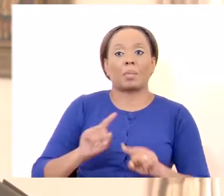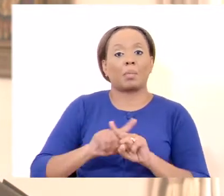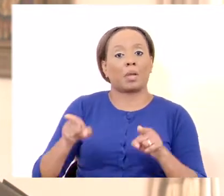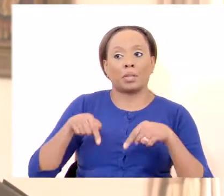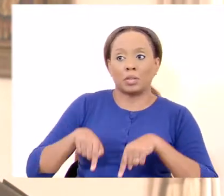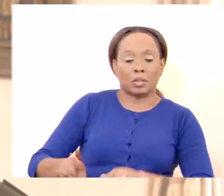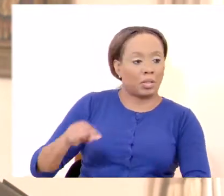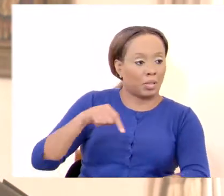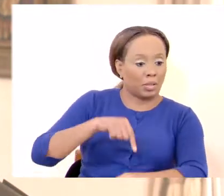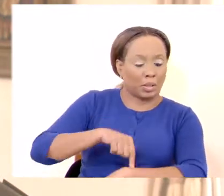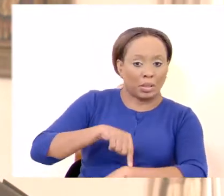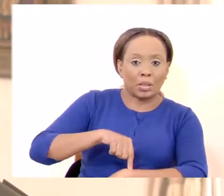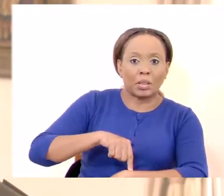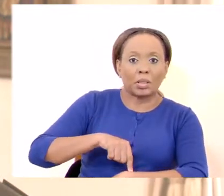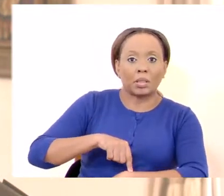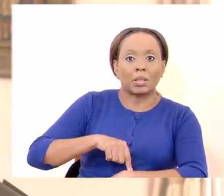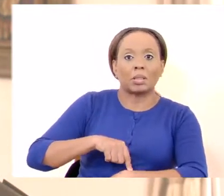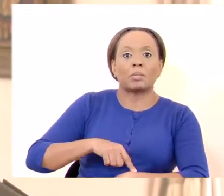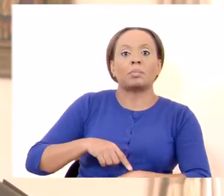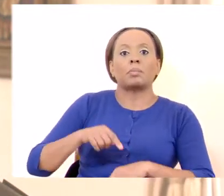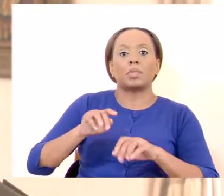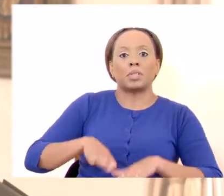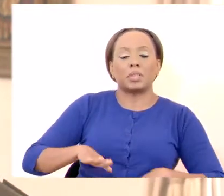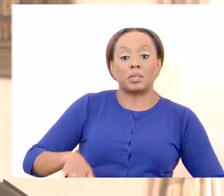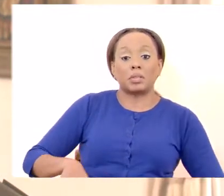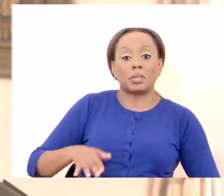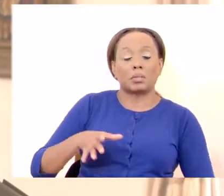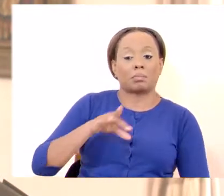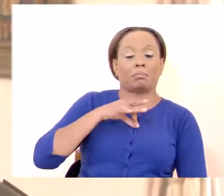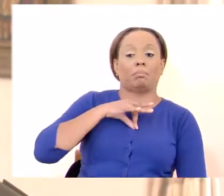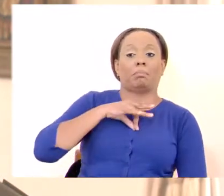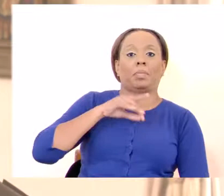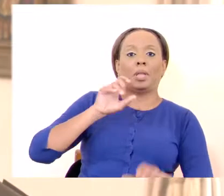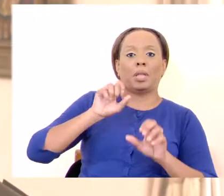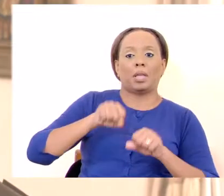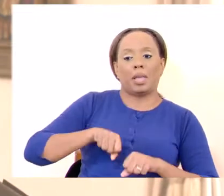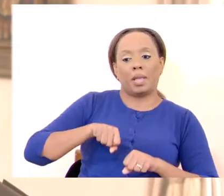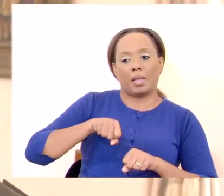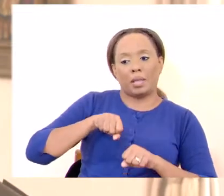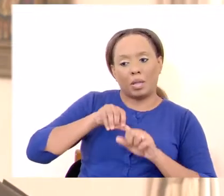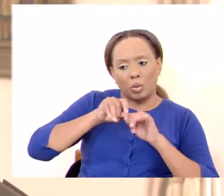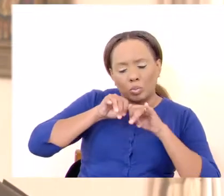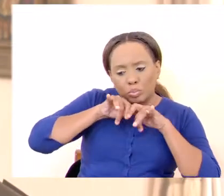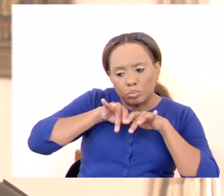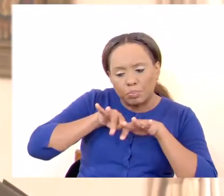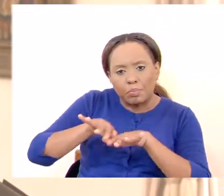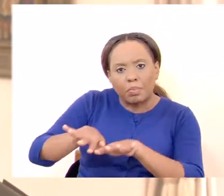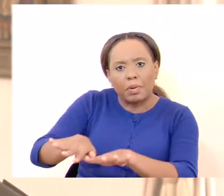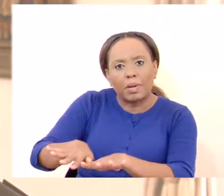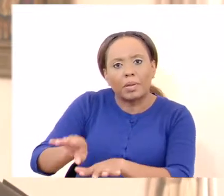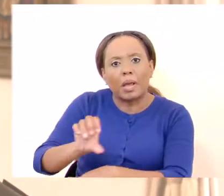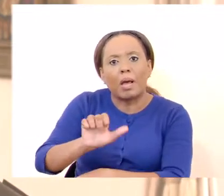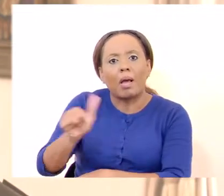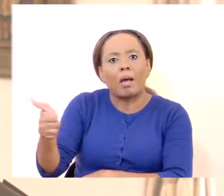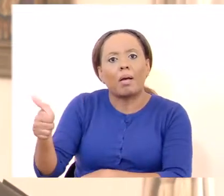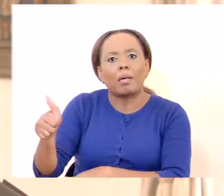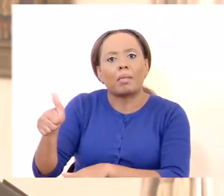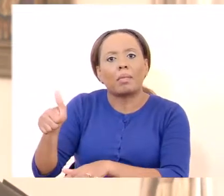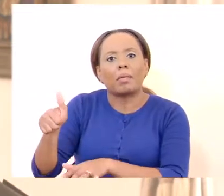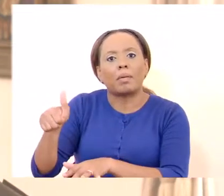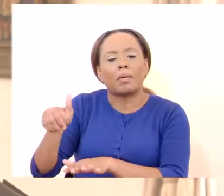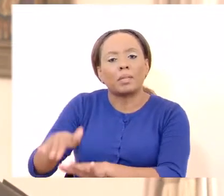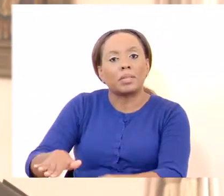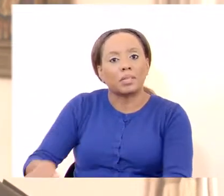time, they may be able to pass it on. What we are also discovering that in a very select number